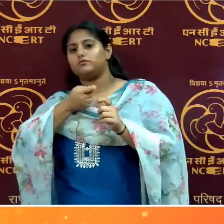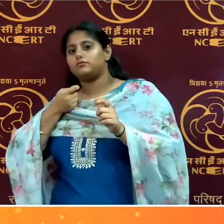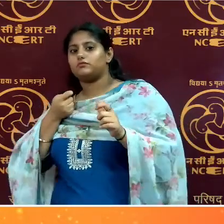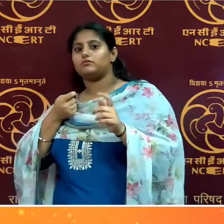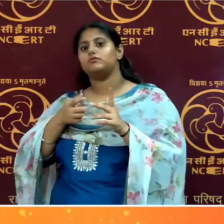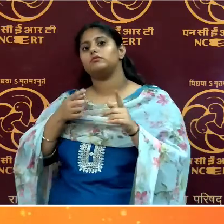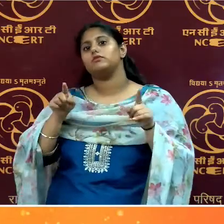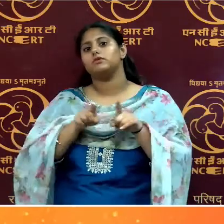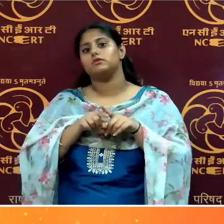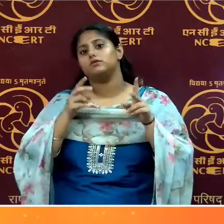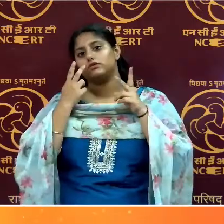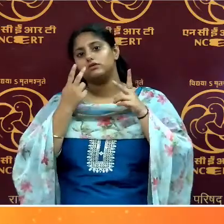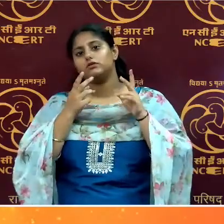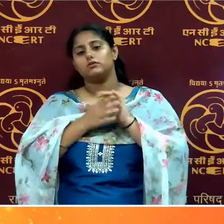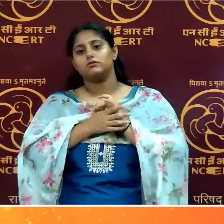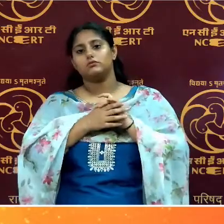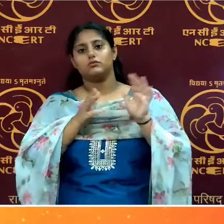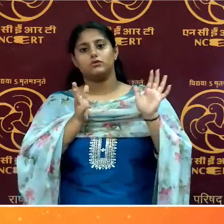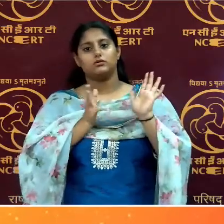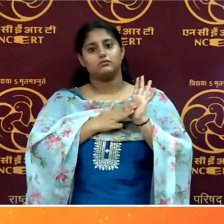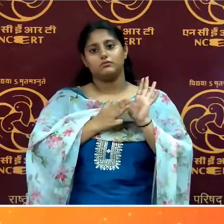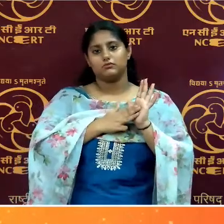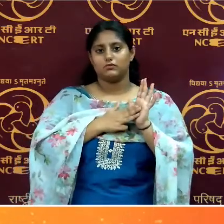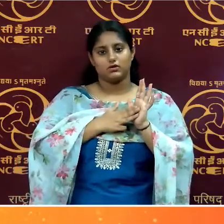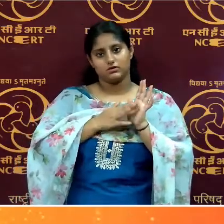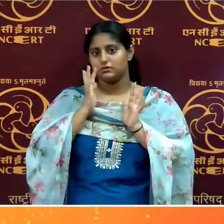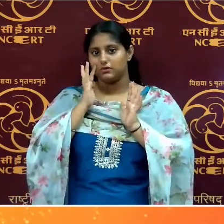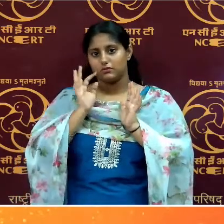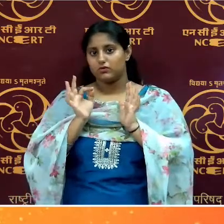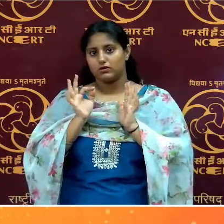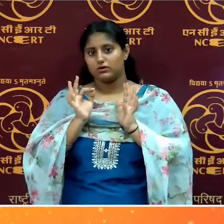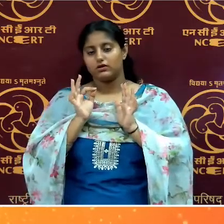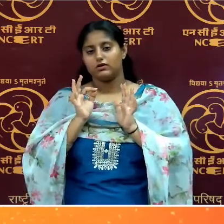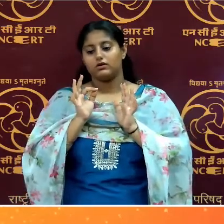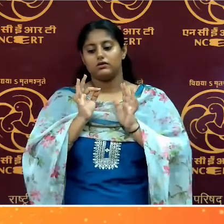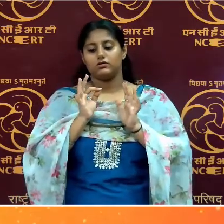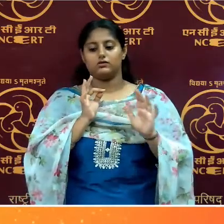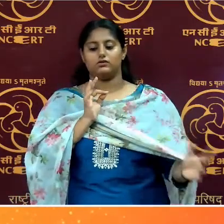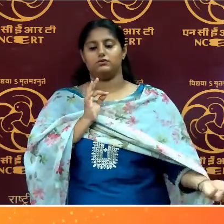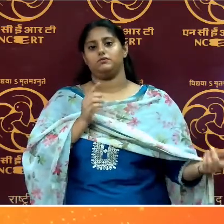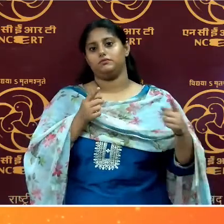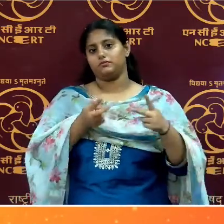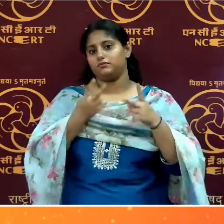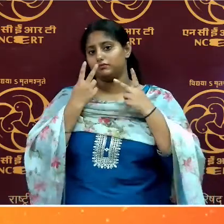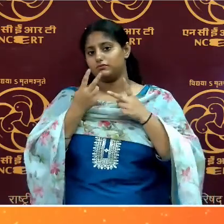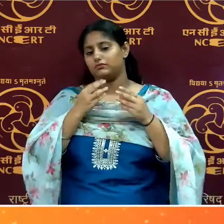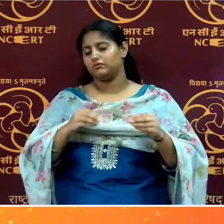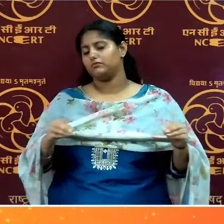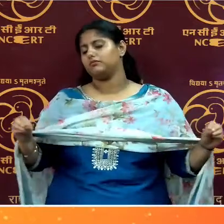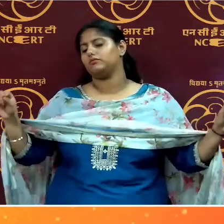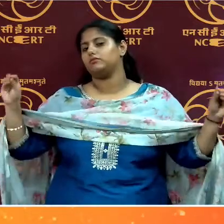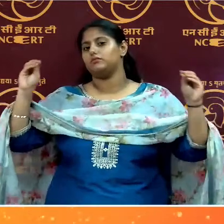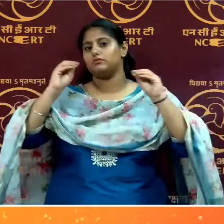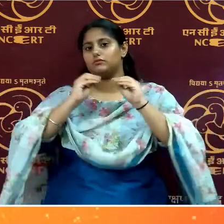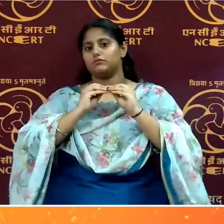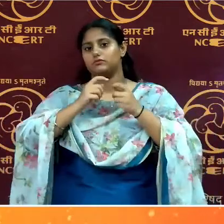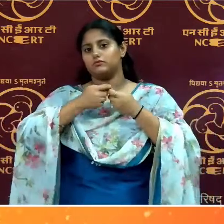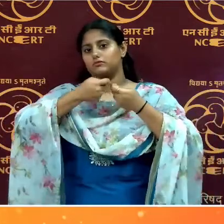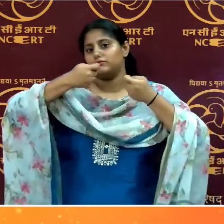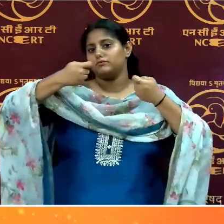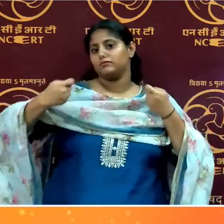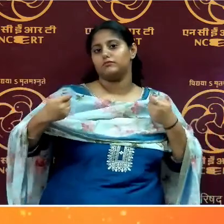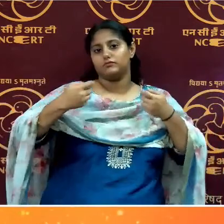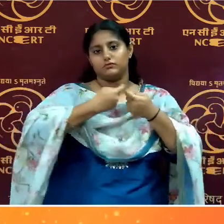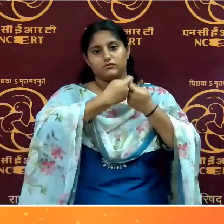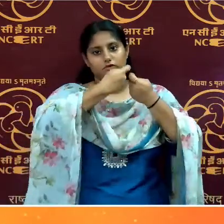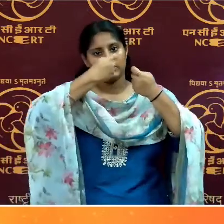weight, see mass, I have told you mass plays an important role. Yeah. More the mass, you see more the stretch. If you could see this